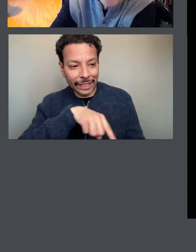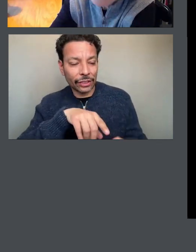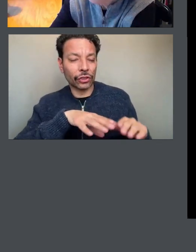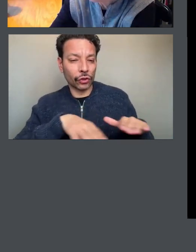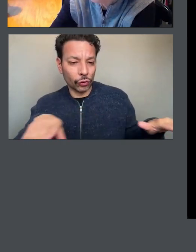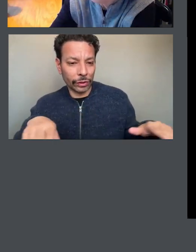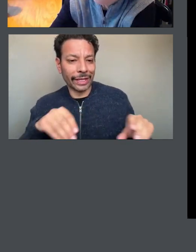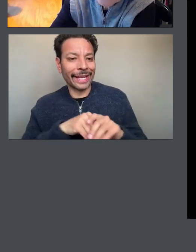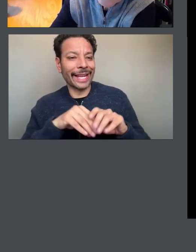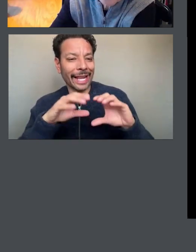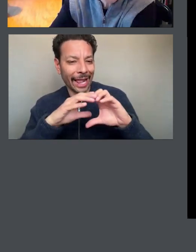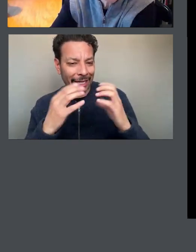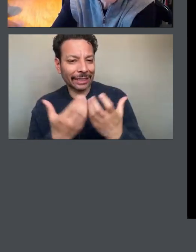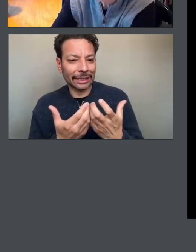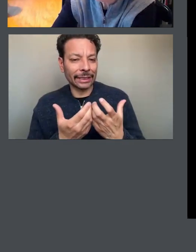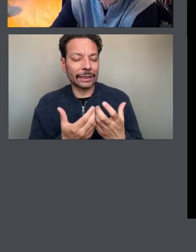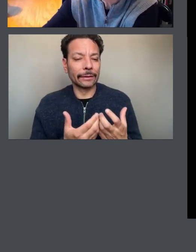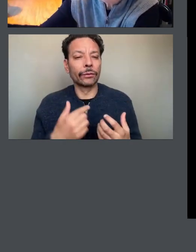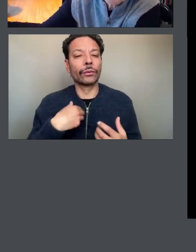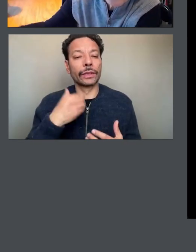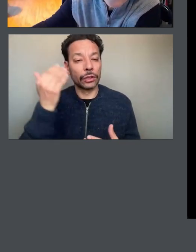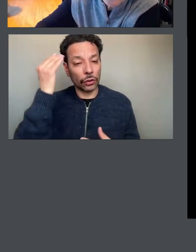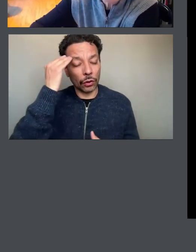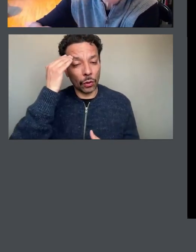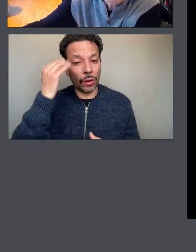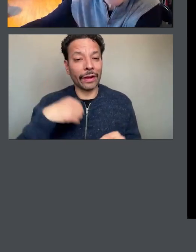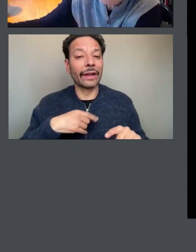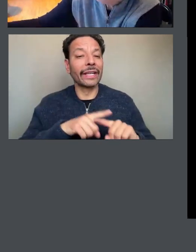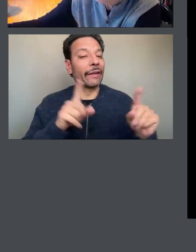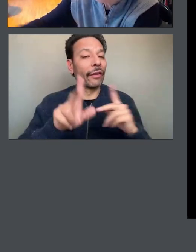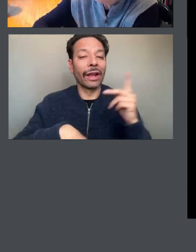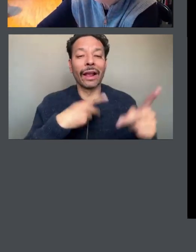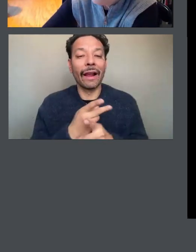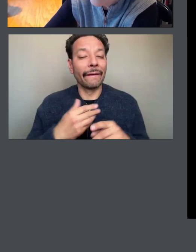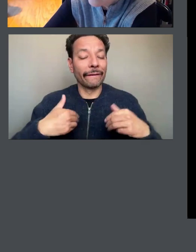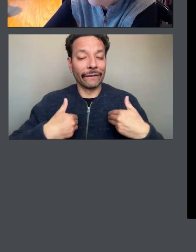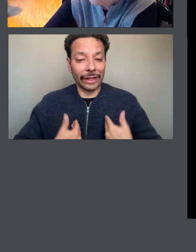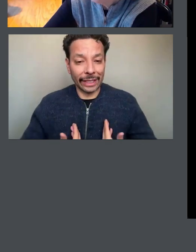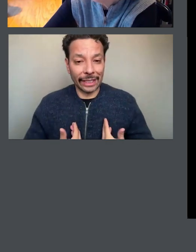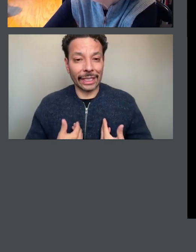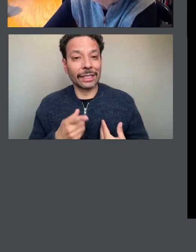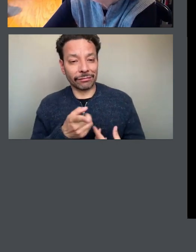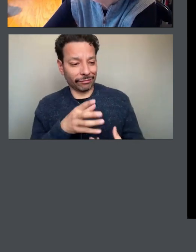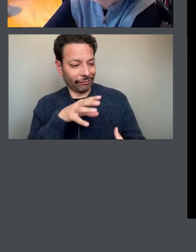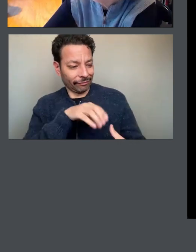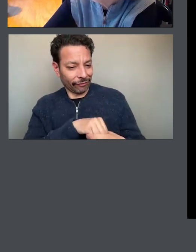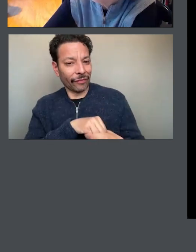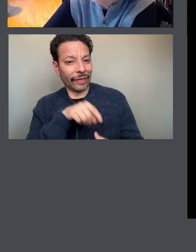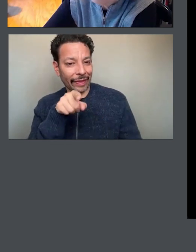in the classroom. And we know that different kinds of fatigue can lead to this.